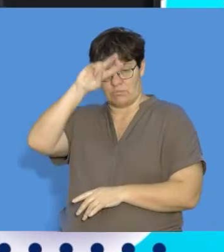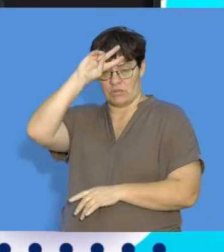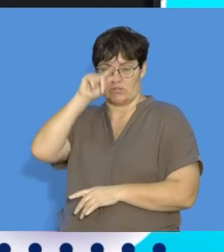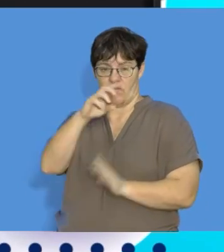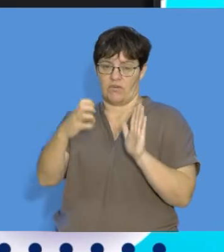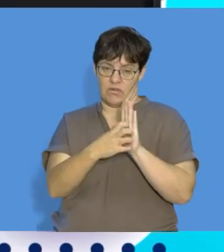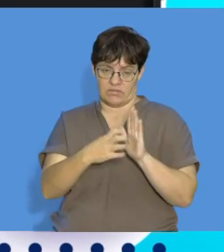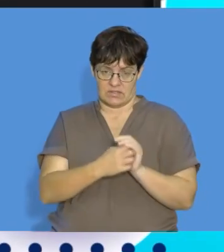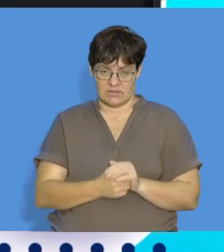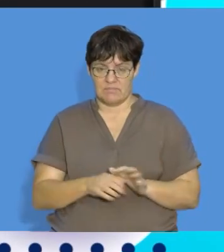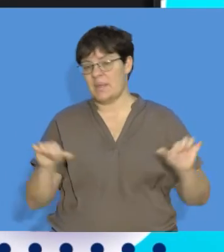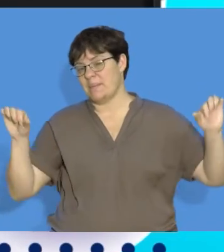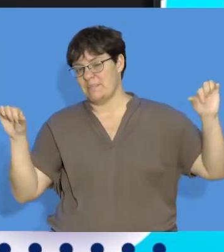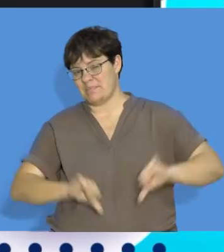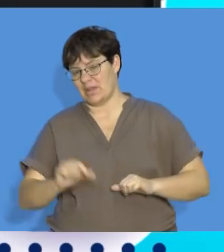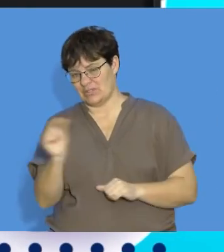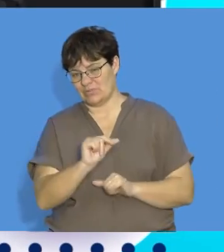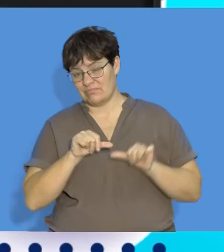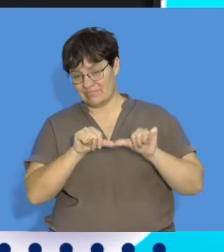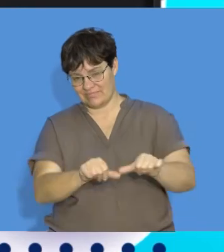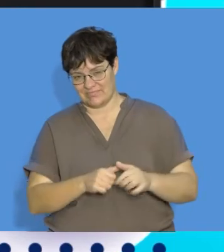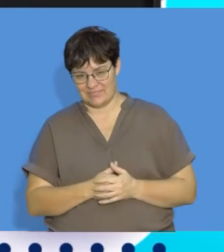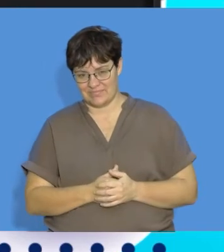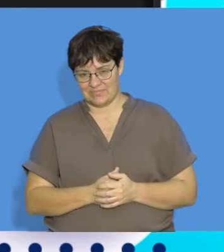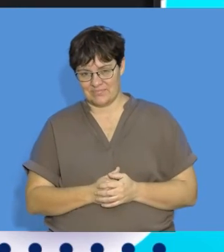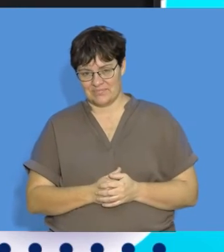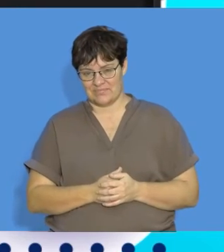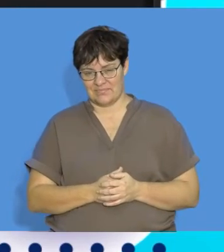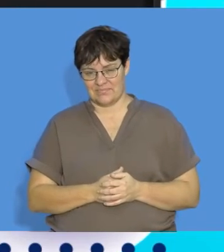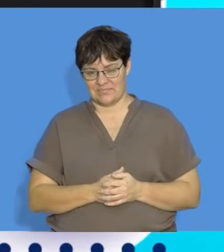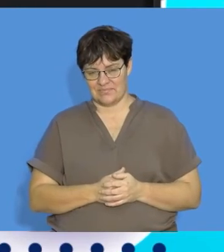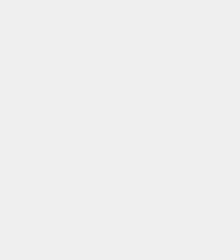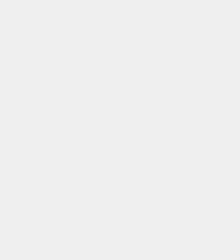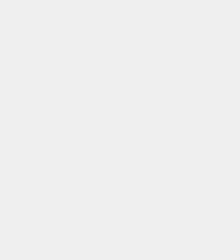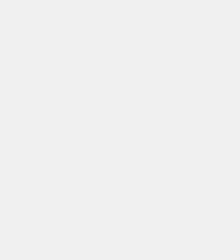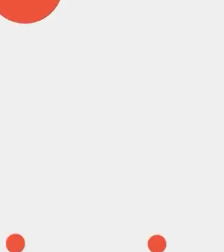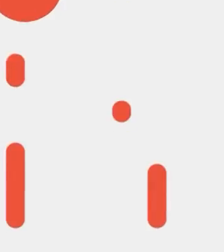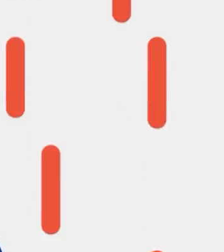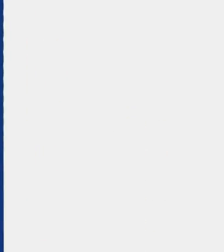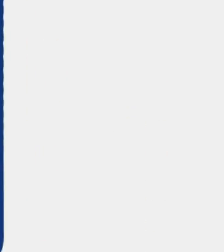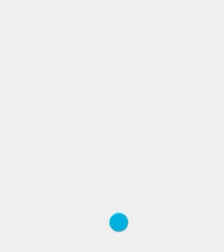based on interpretation of graphs? I'll be back just now. Please stay tuned.